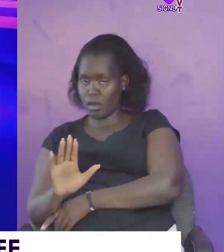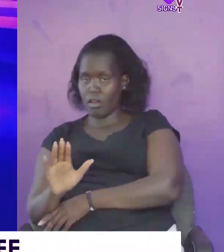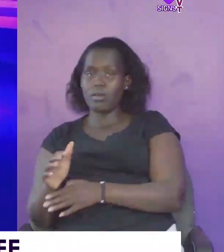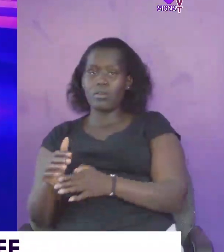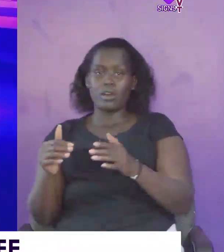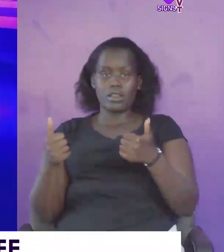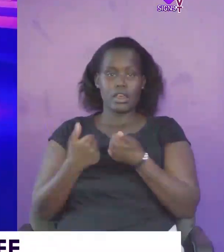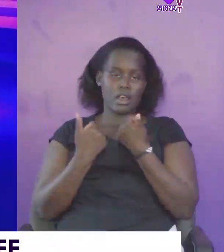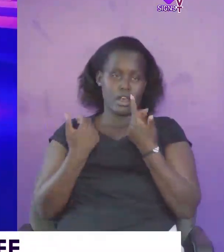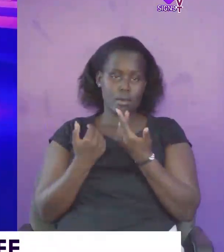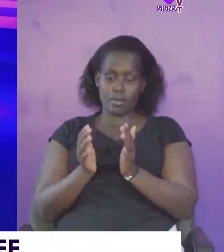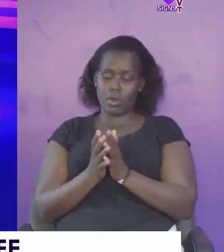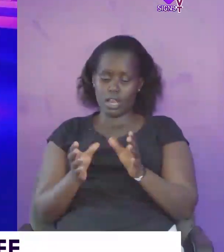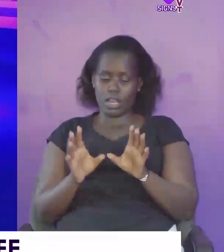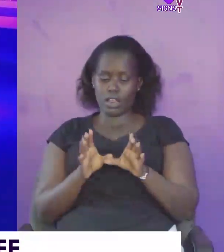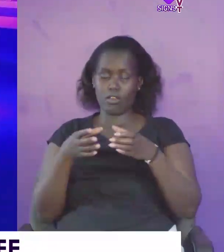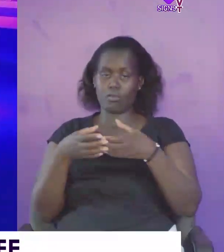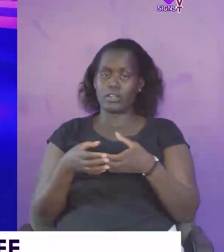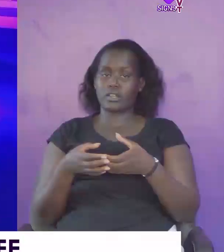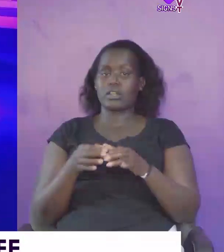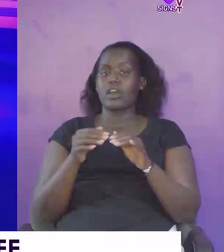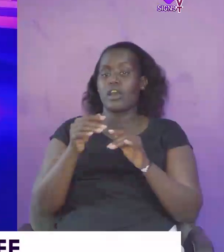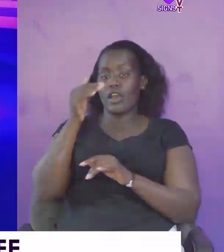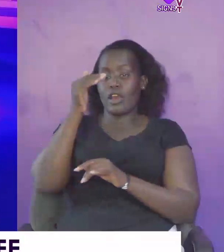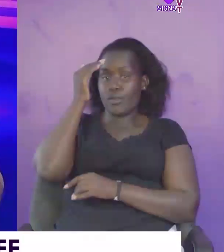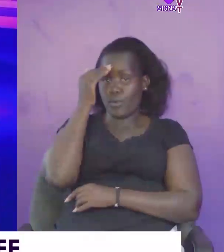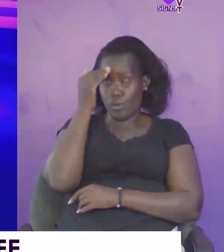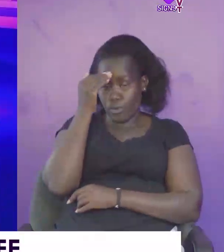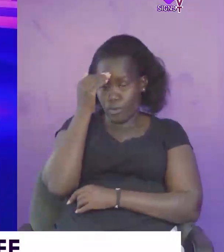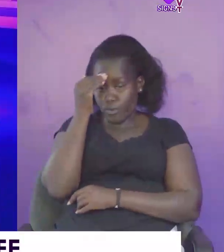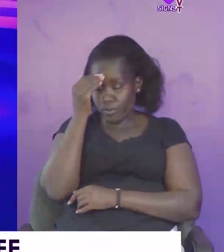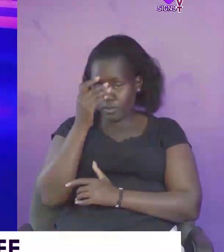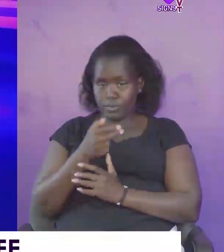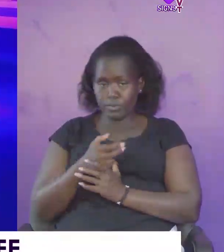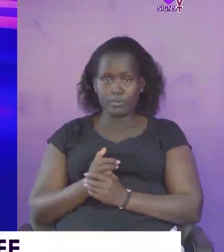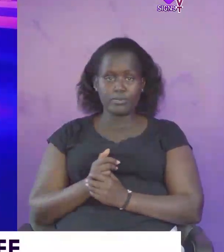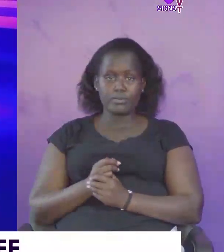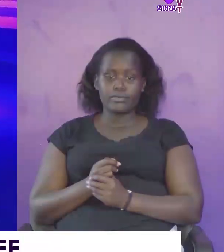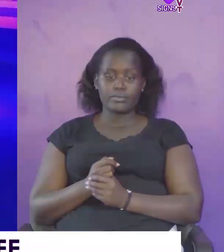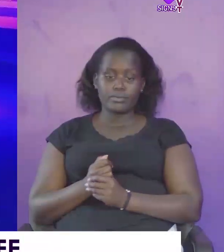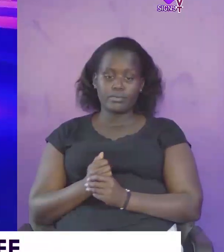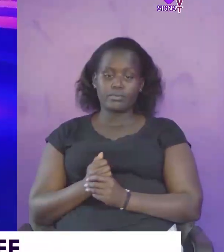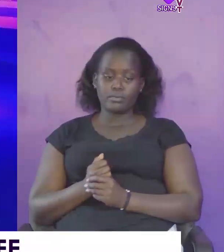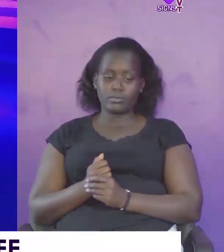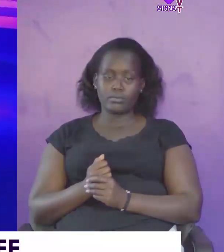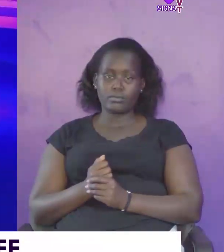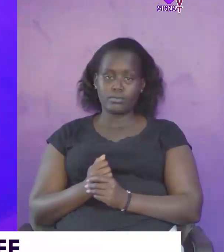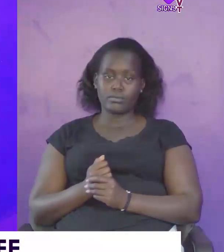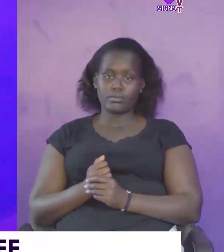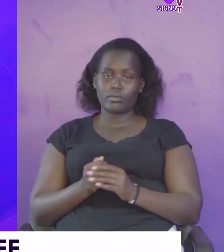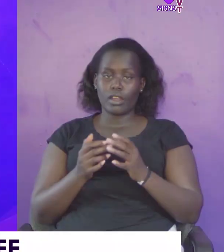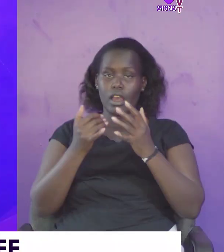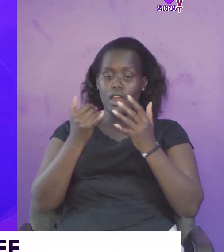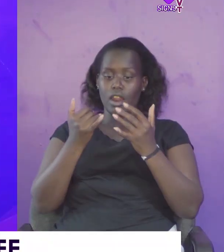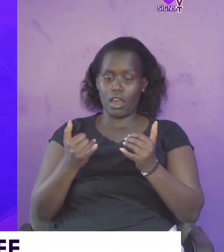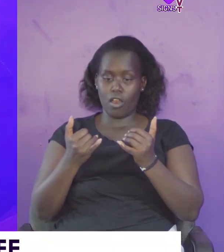very organically within the community, and of course with what Spontaneous, right? yeah. Now, there is actually an incident